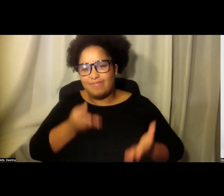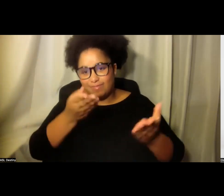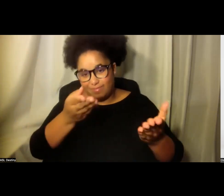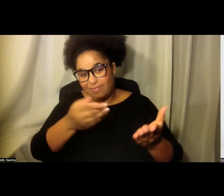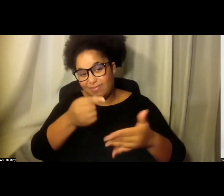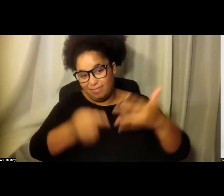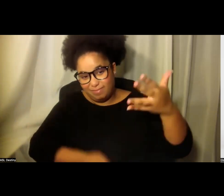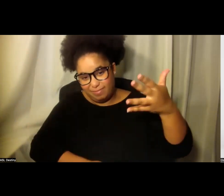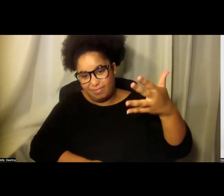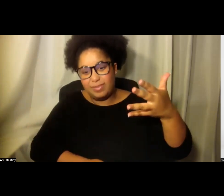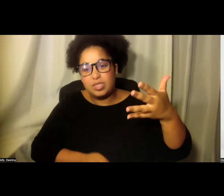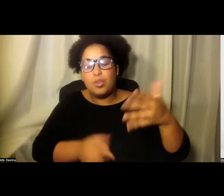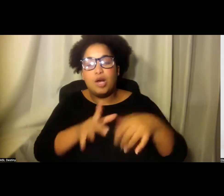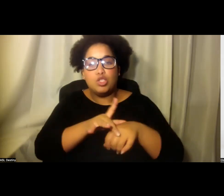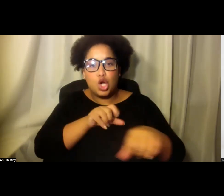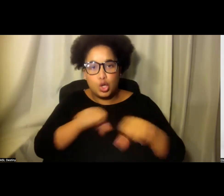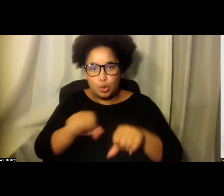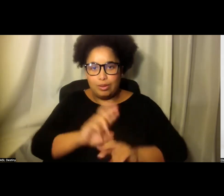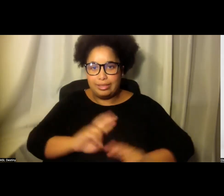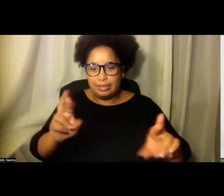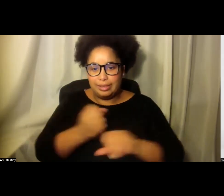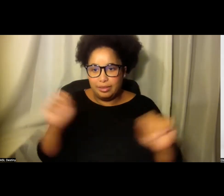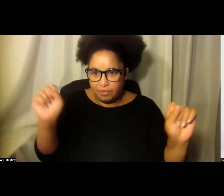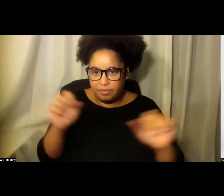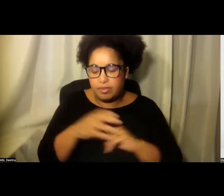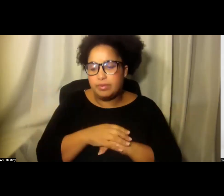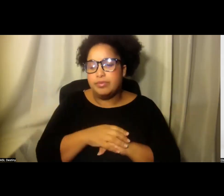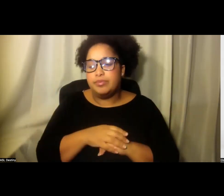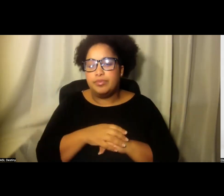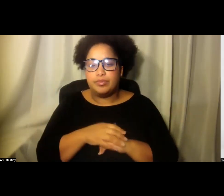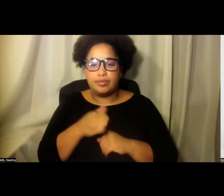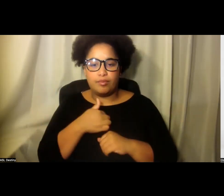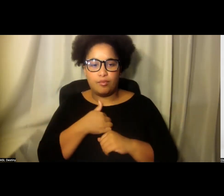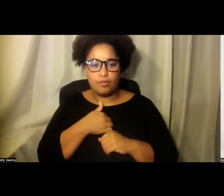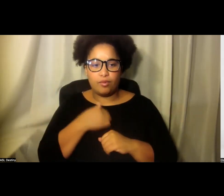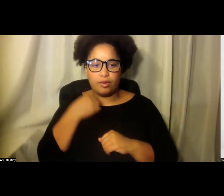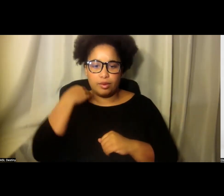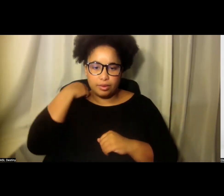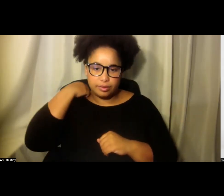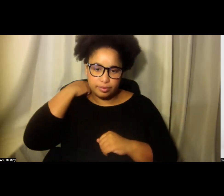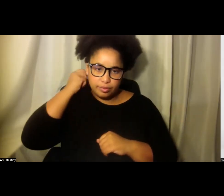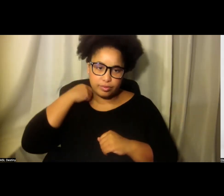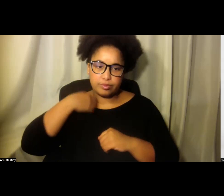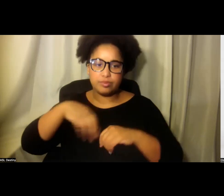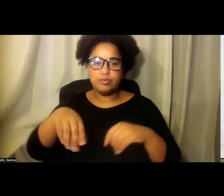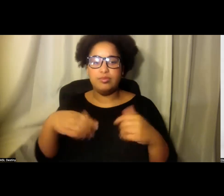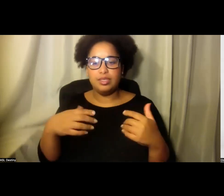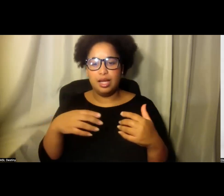so that the place was earthquake safe. I then did not a risk analysis like a